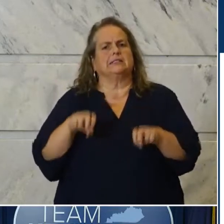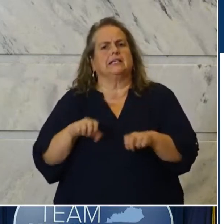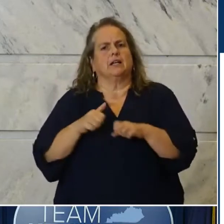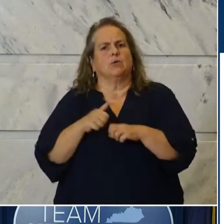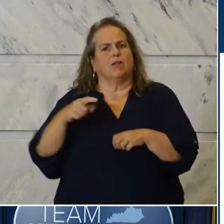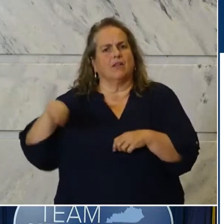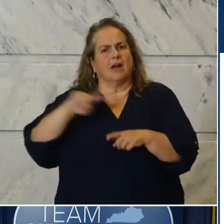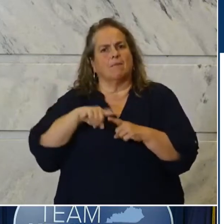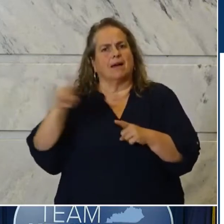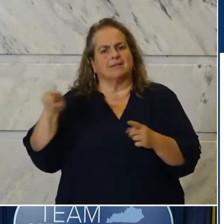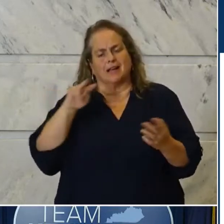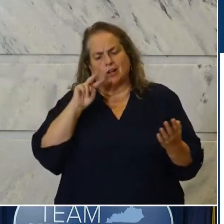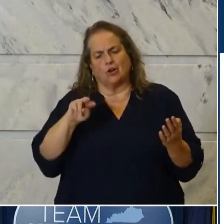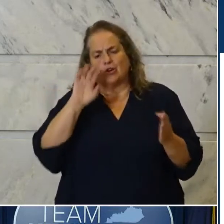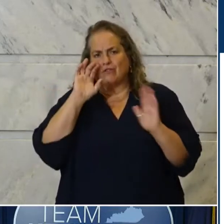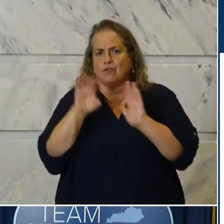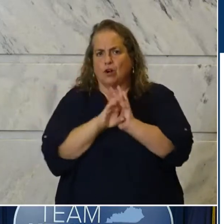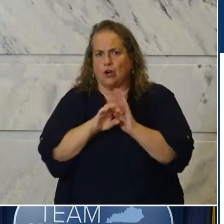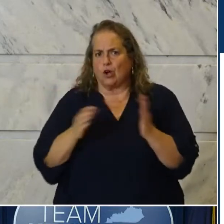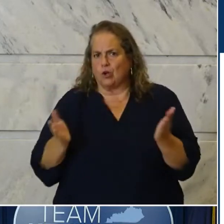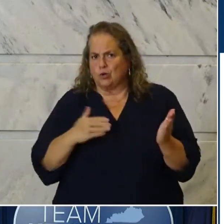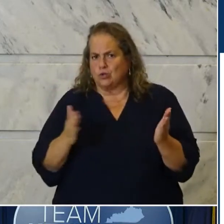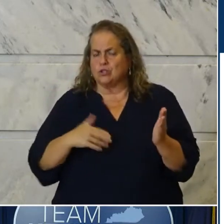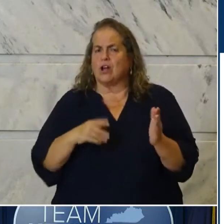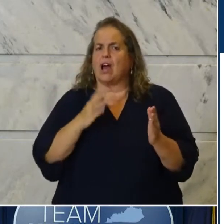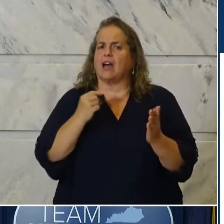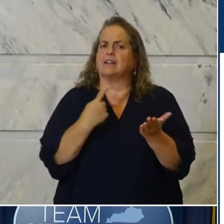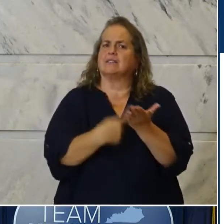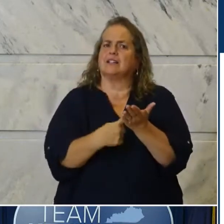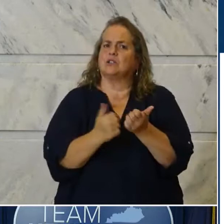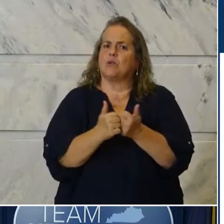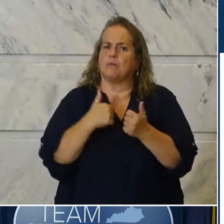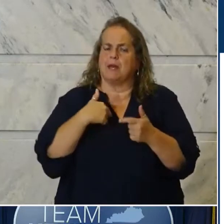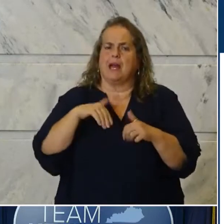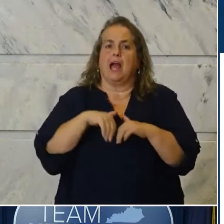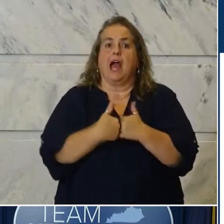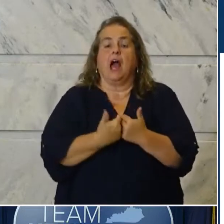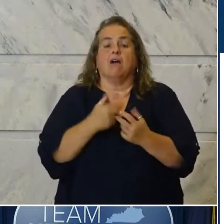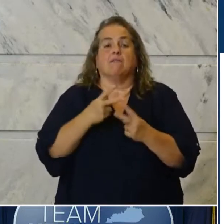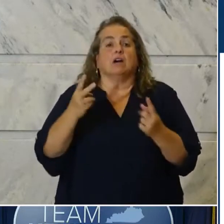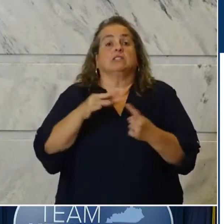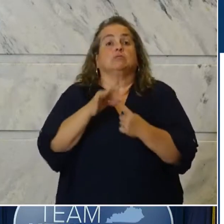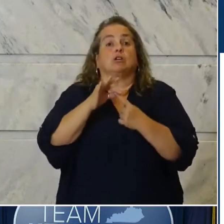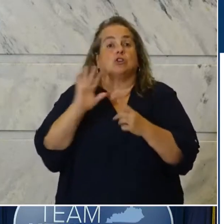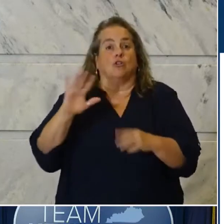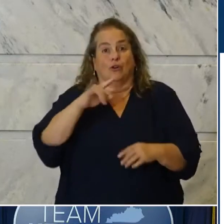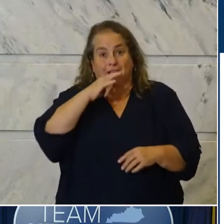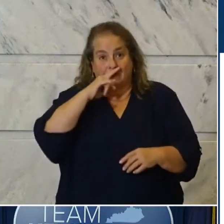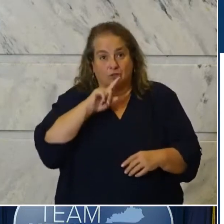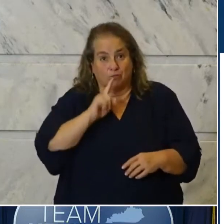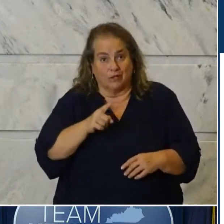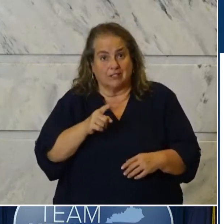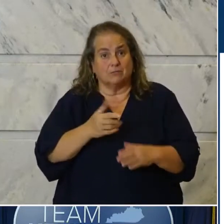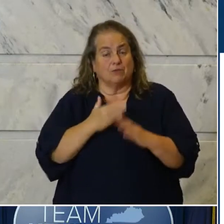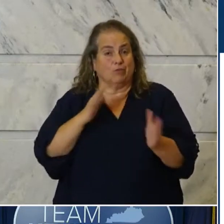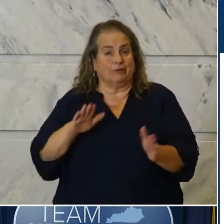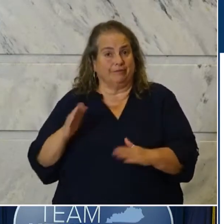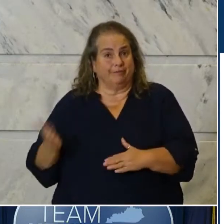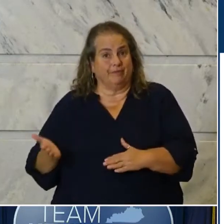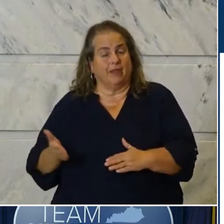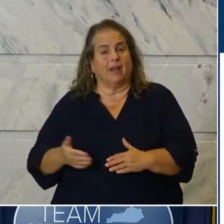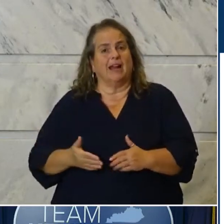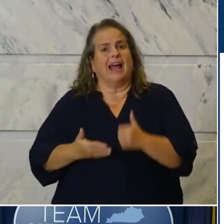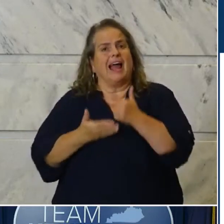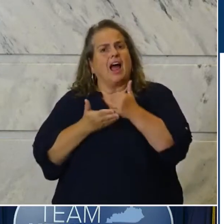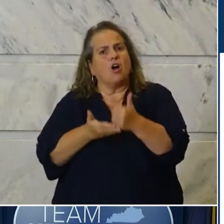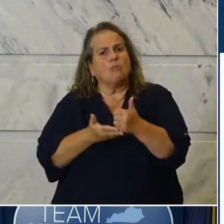at photos and talk to me about how special their kids were, helping out, whether it was the day that they were here,